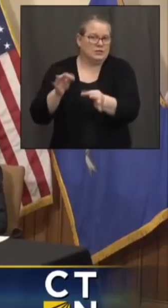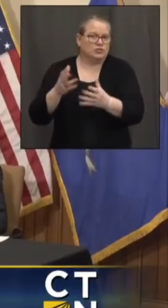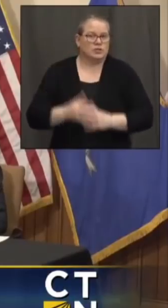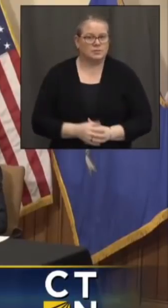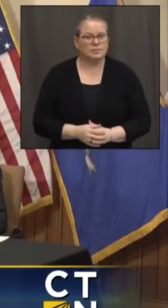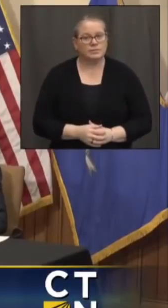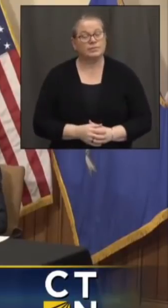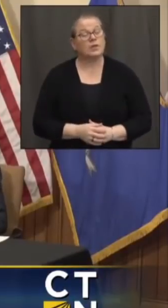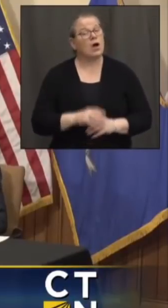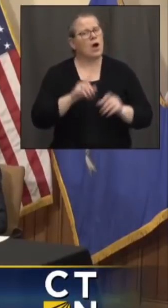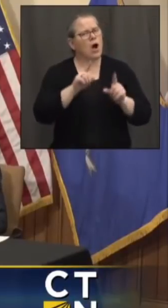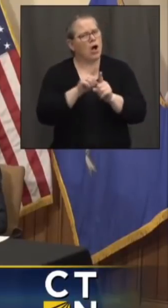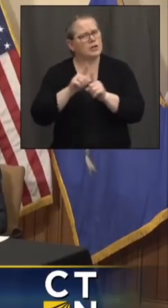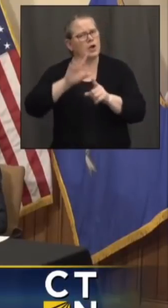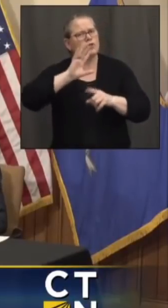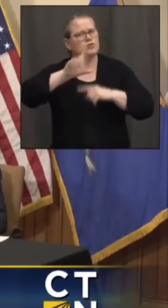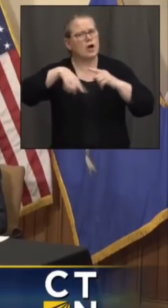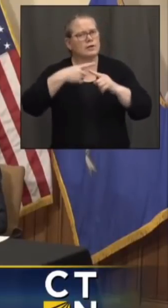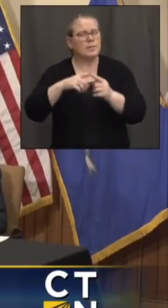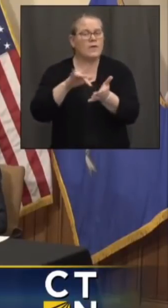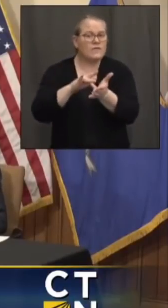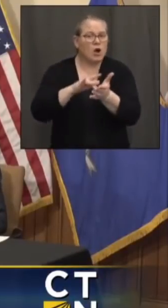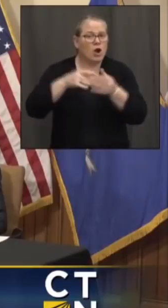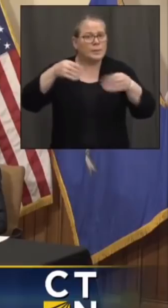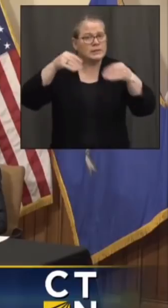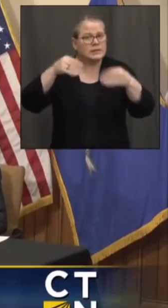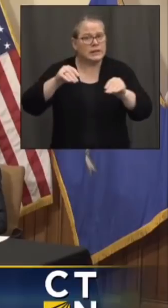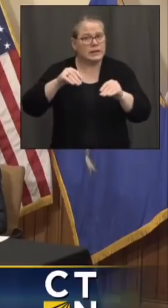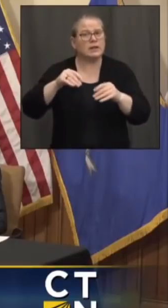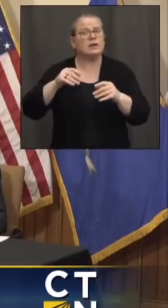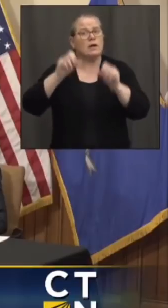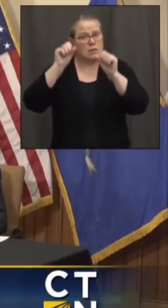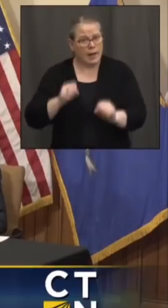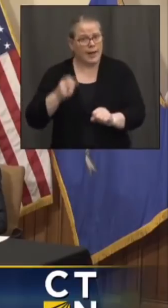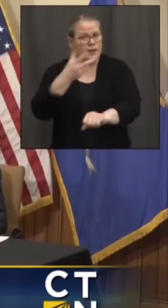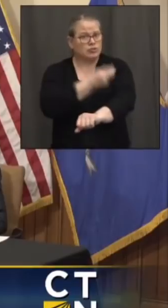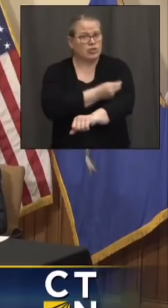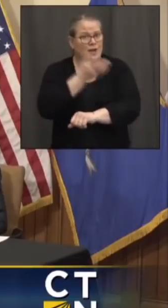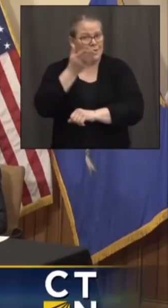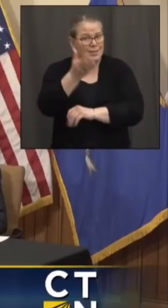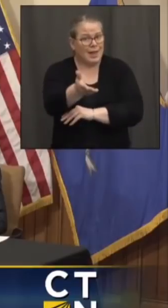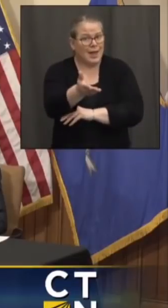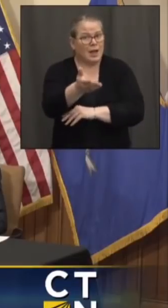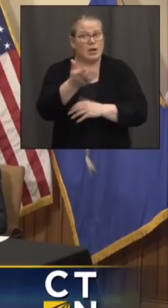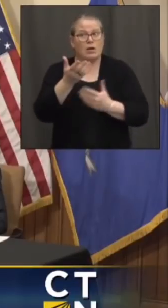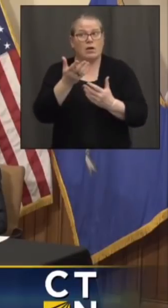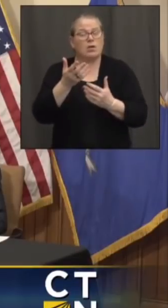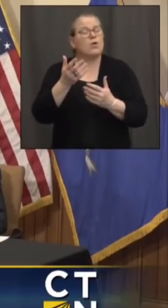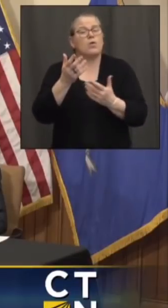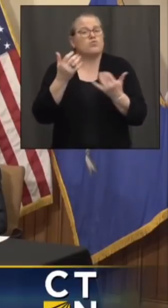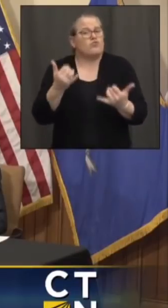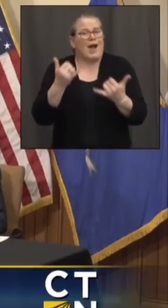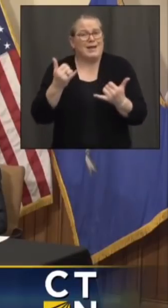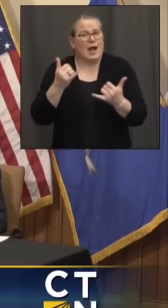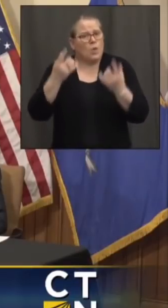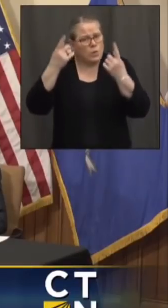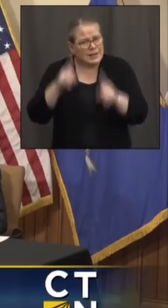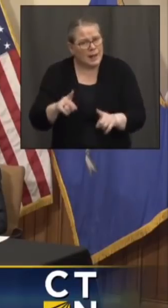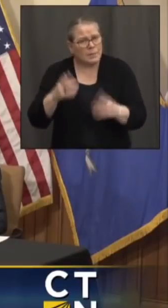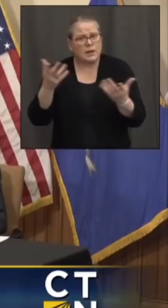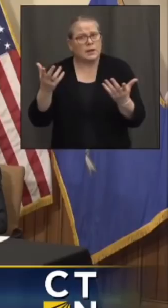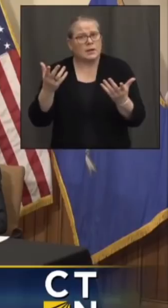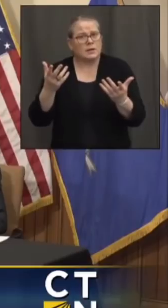through pharmacies. You can handle 10 times the supply coming in. Where are the pharmacies at right now? Because I believe